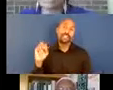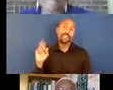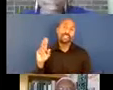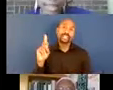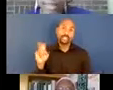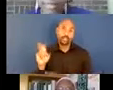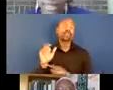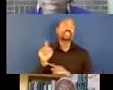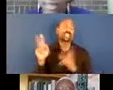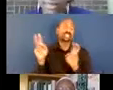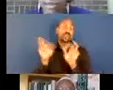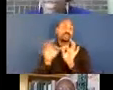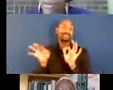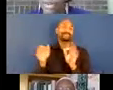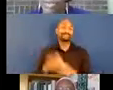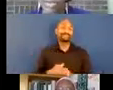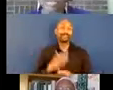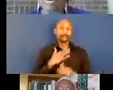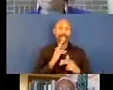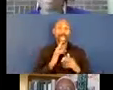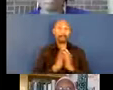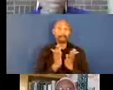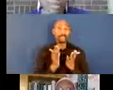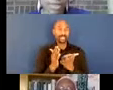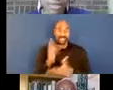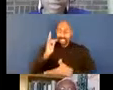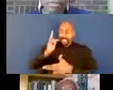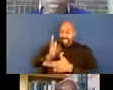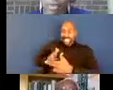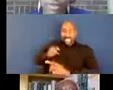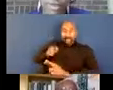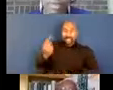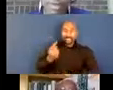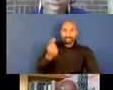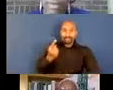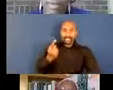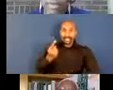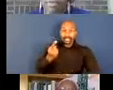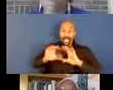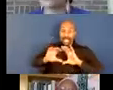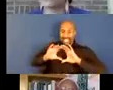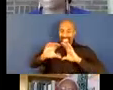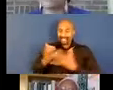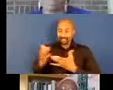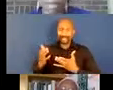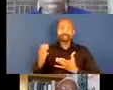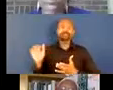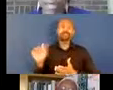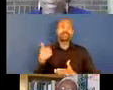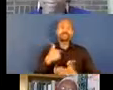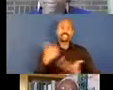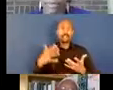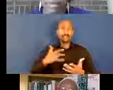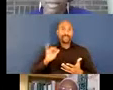It is a collective thing without name that is already felt. The book represents the beginning of its birth to the Black feminist